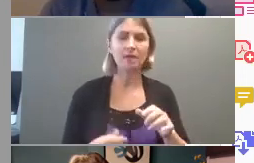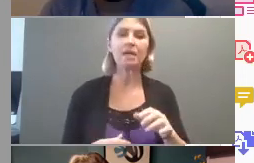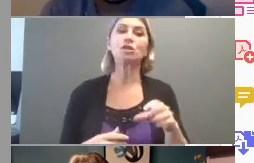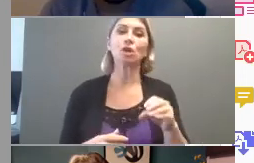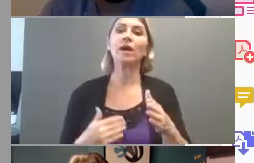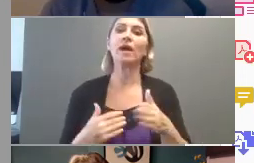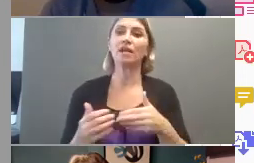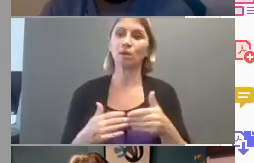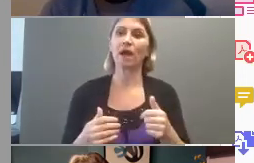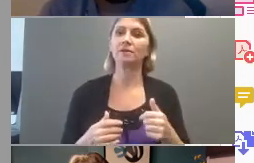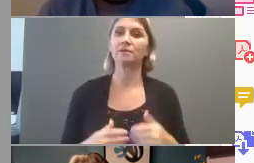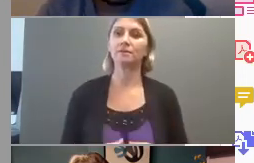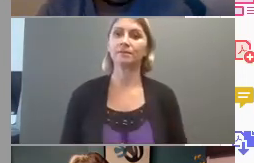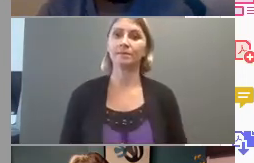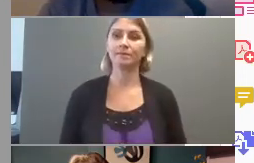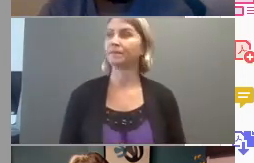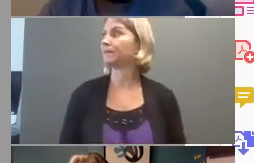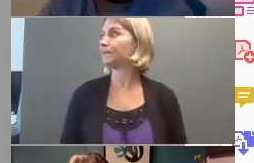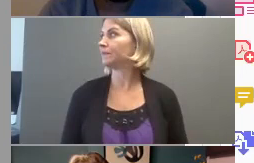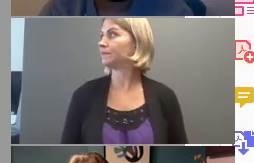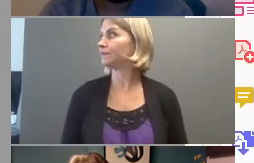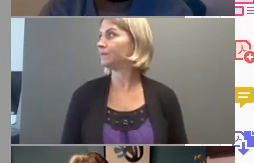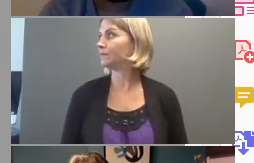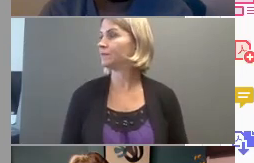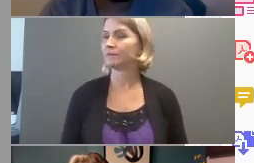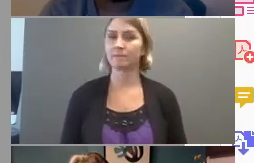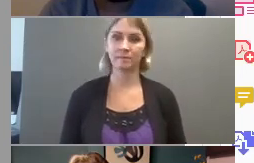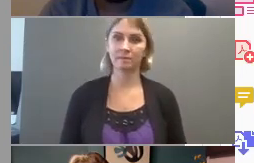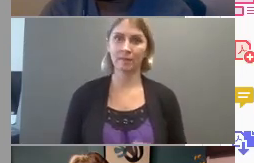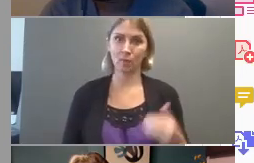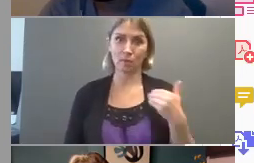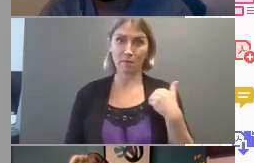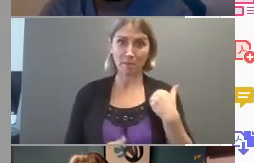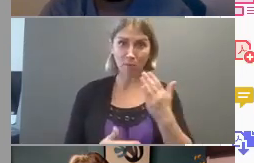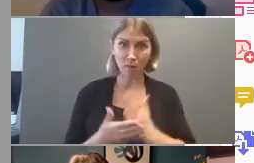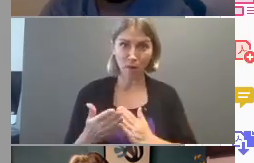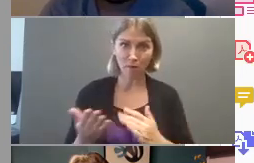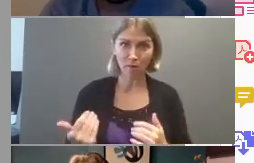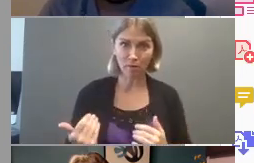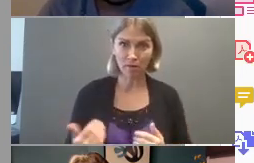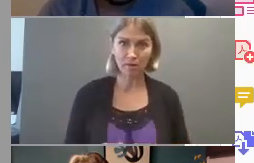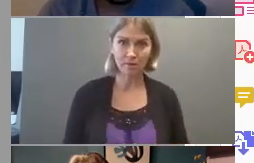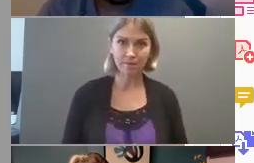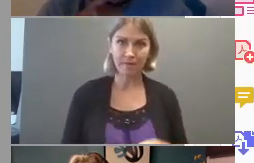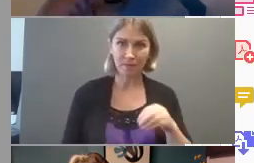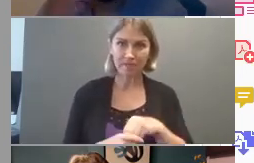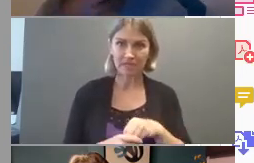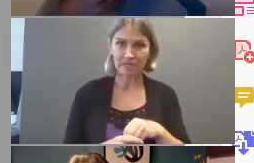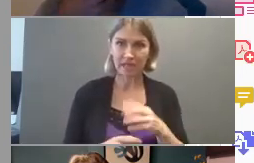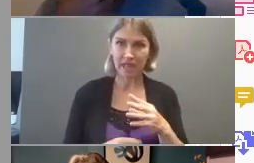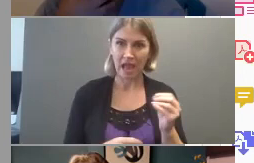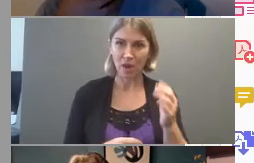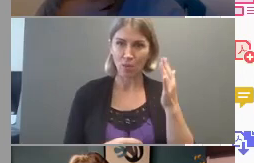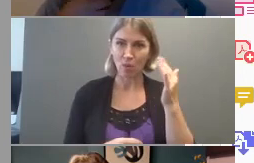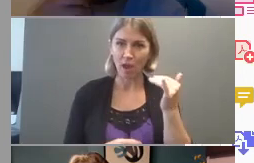definitely for part 3. Could you remind me what part 2 is again? And while he